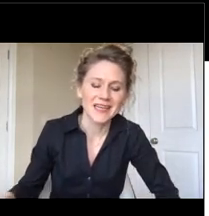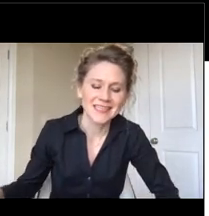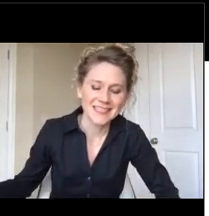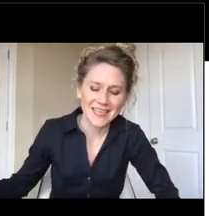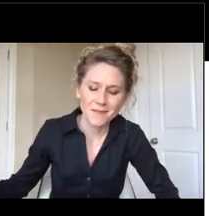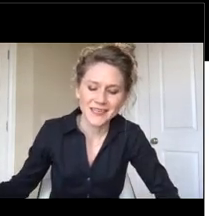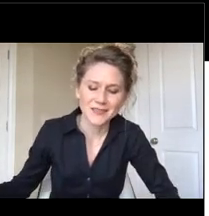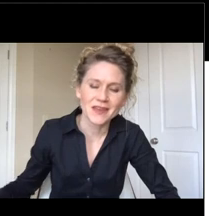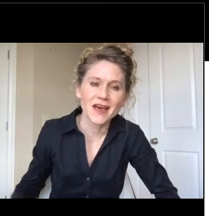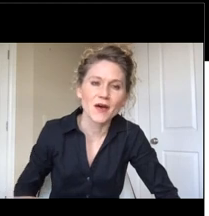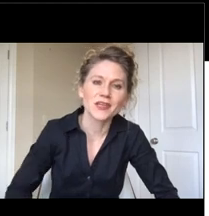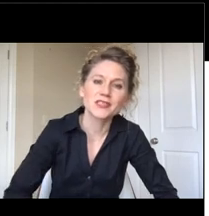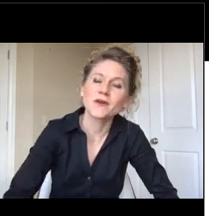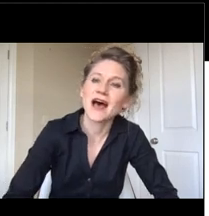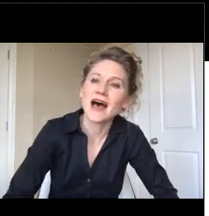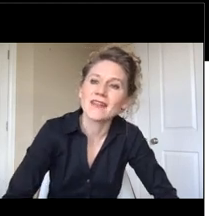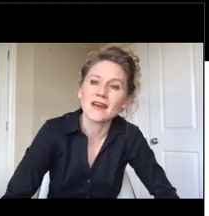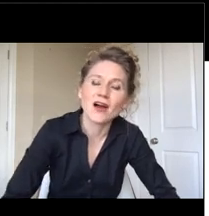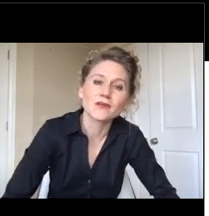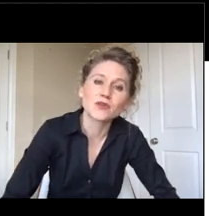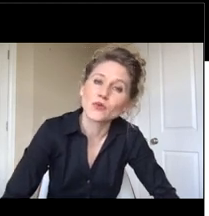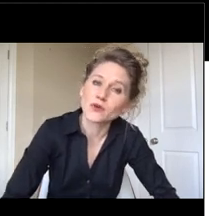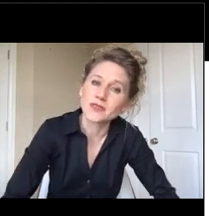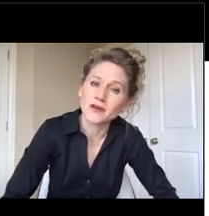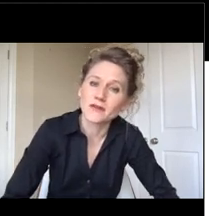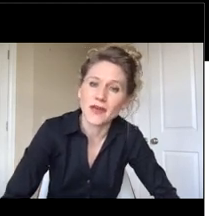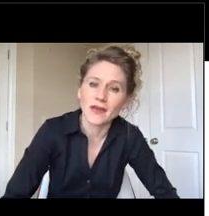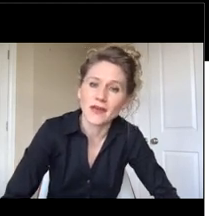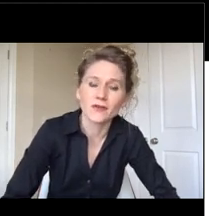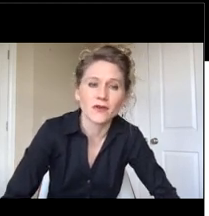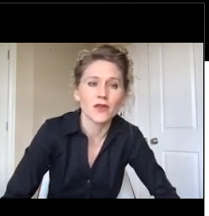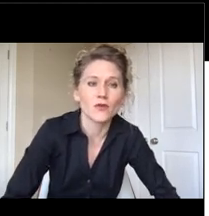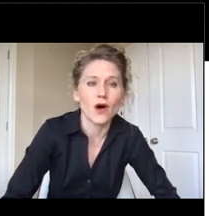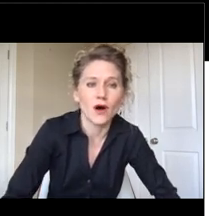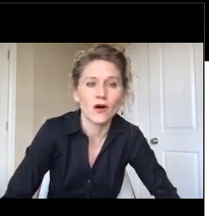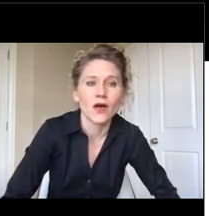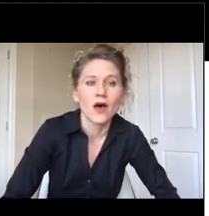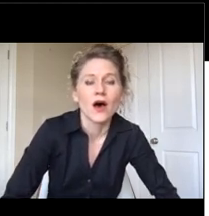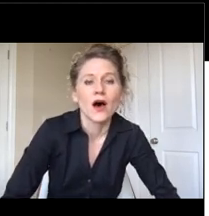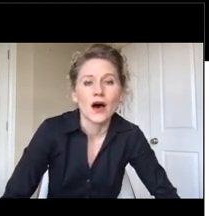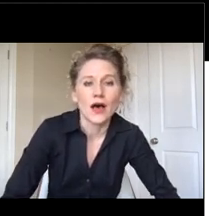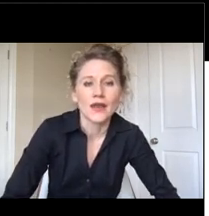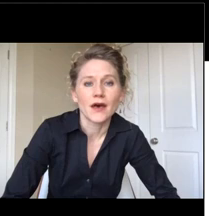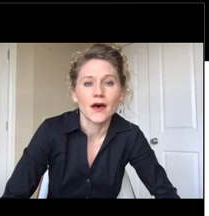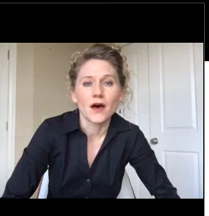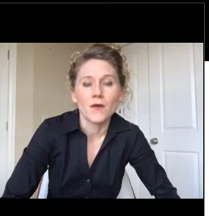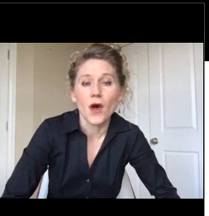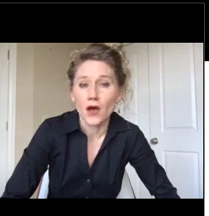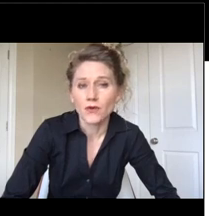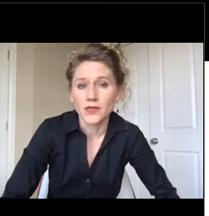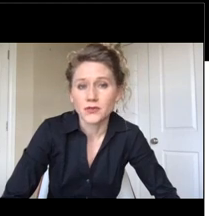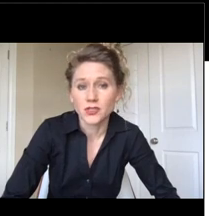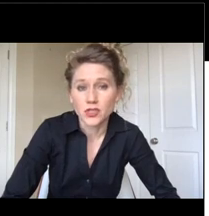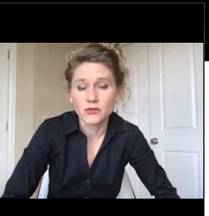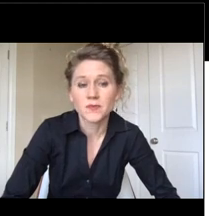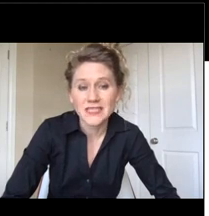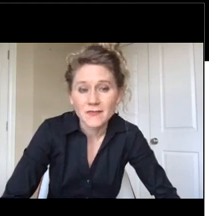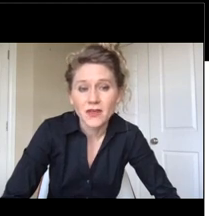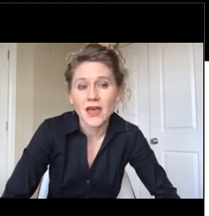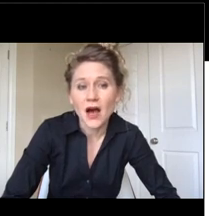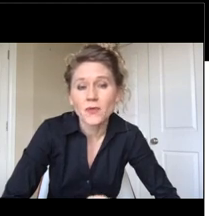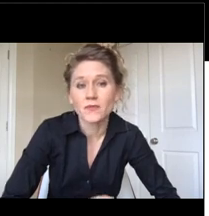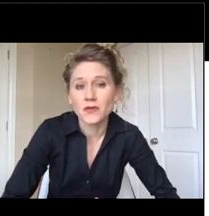So we're gonna skip this one. We just wanna highlight a couple tools that are available for you all on Road Resource